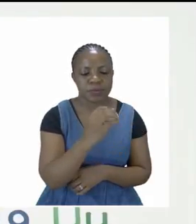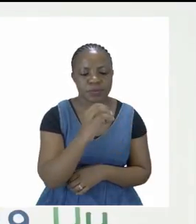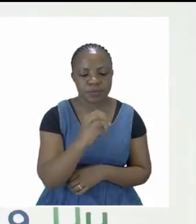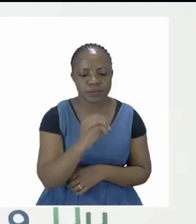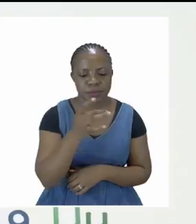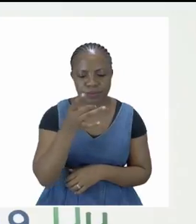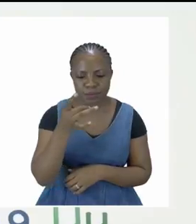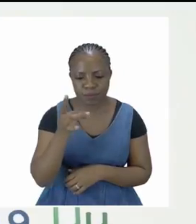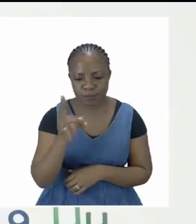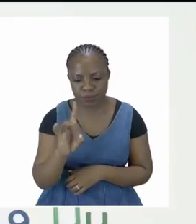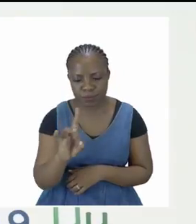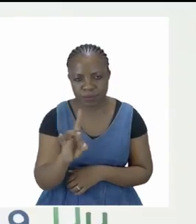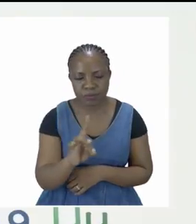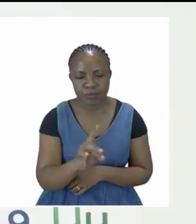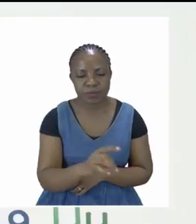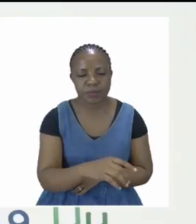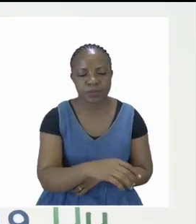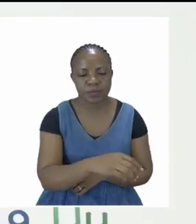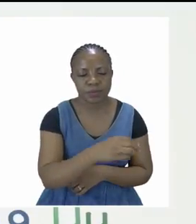308,